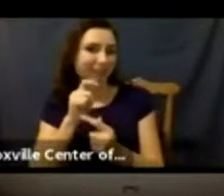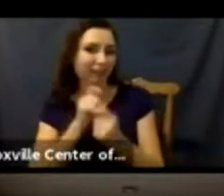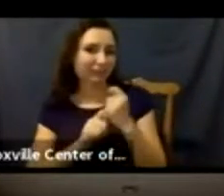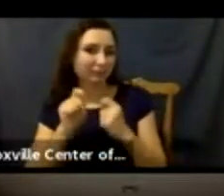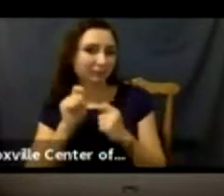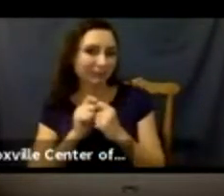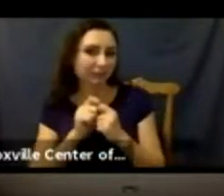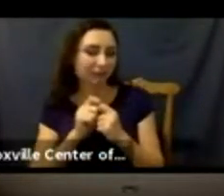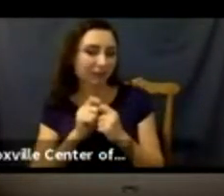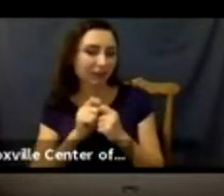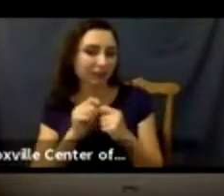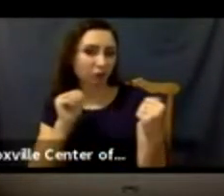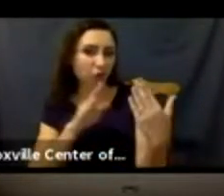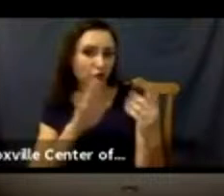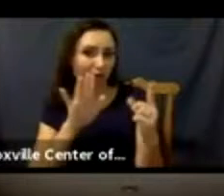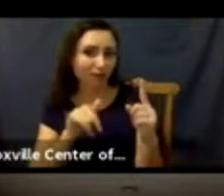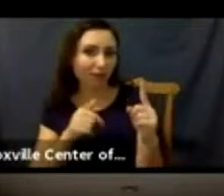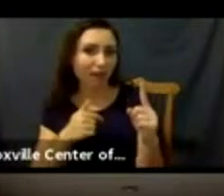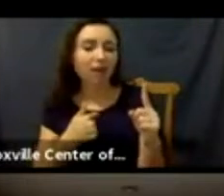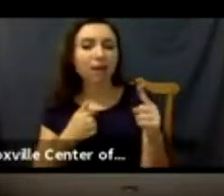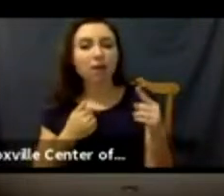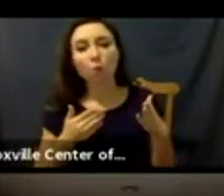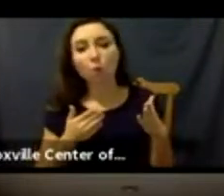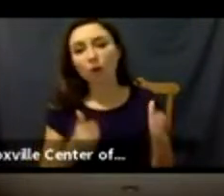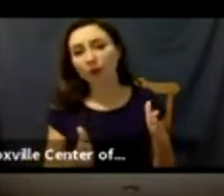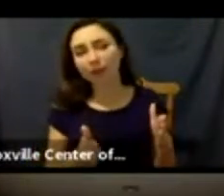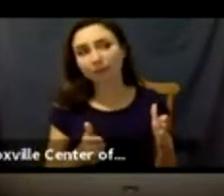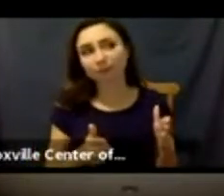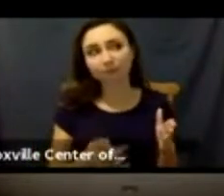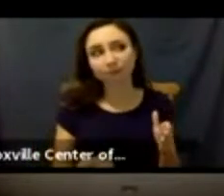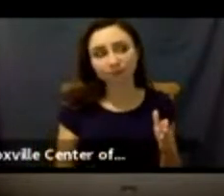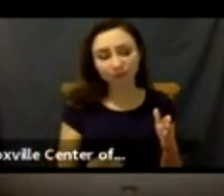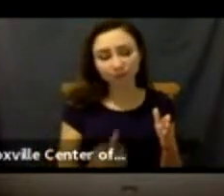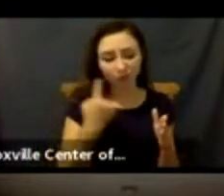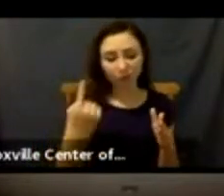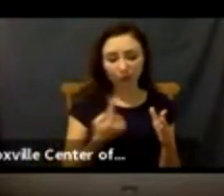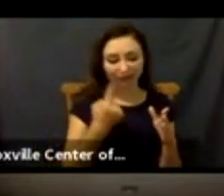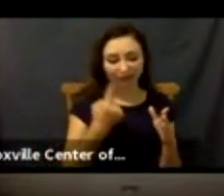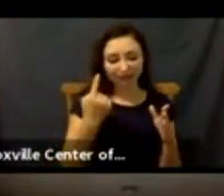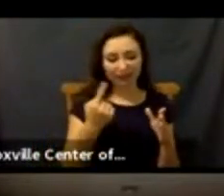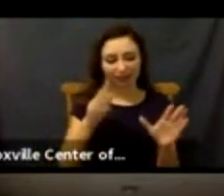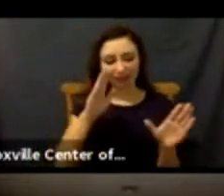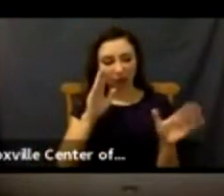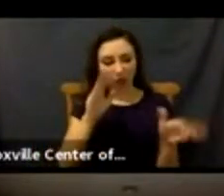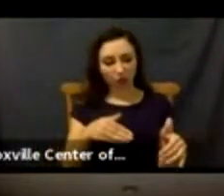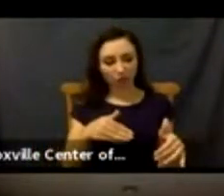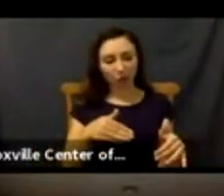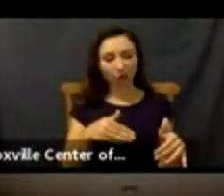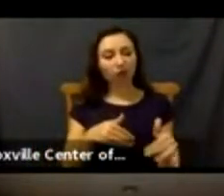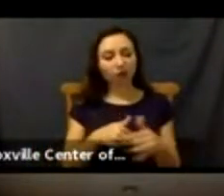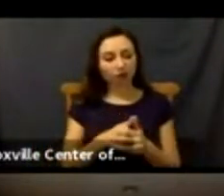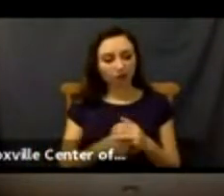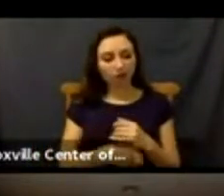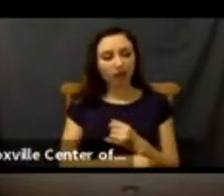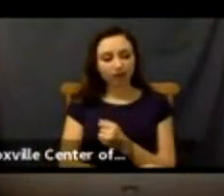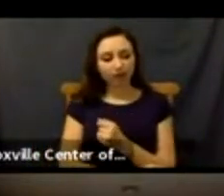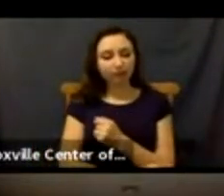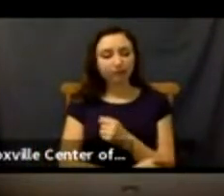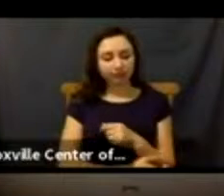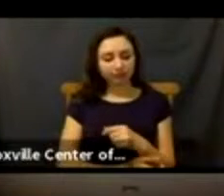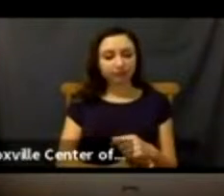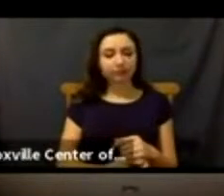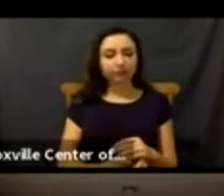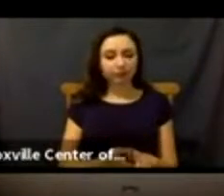that. The way as we've always come down on it, was that in absence of